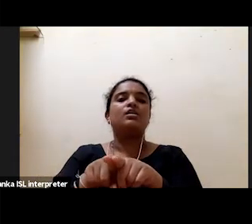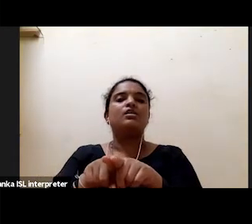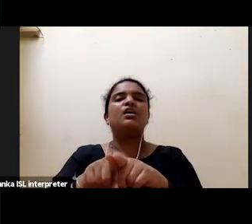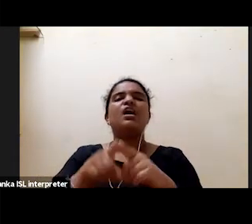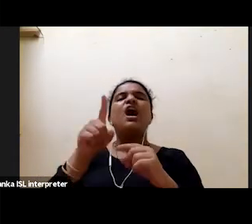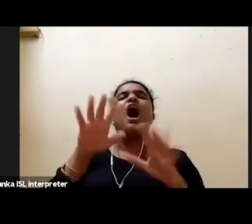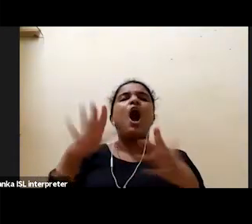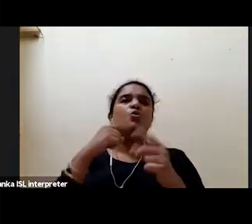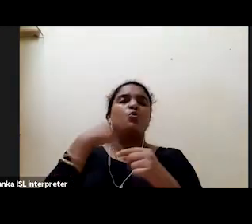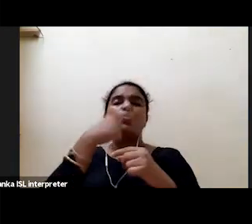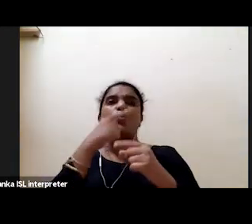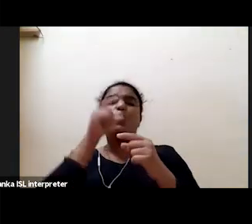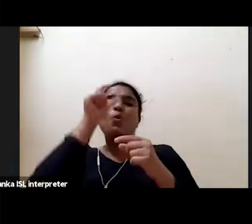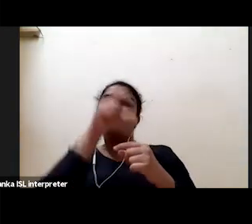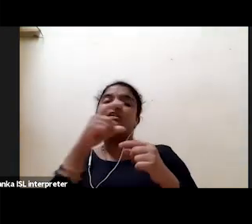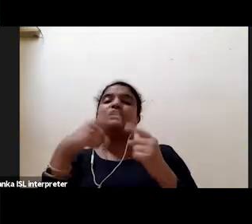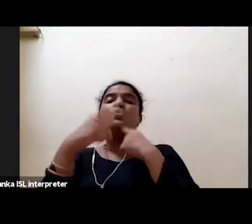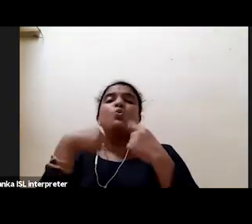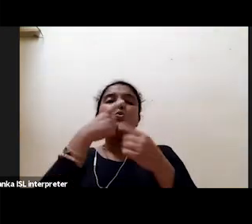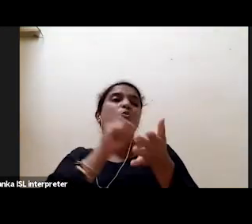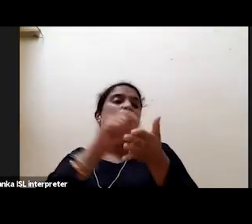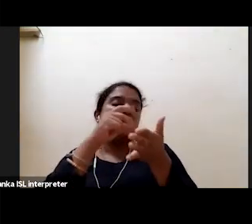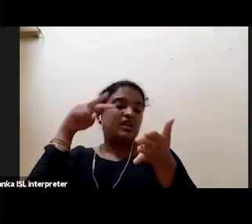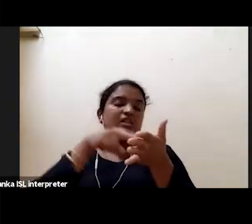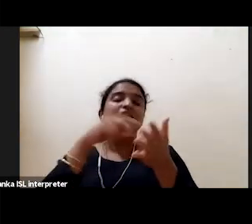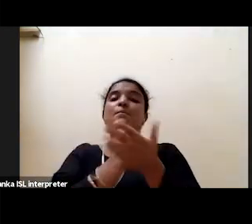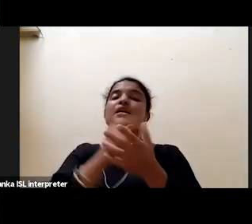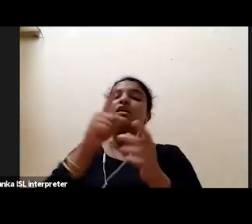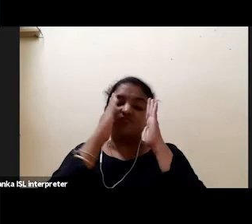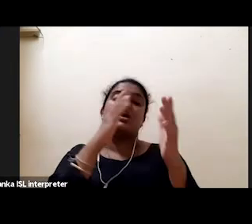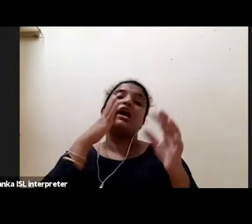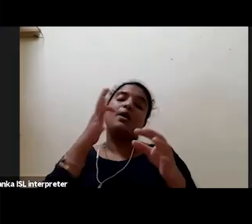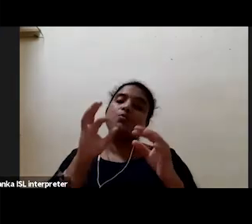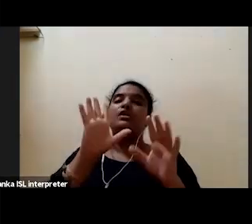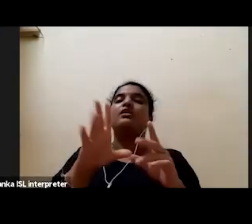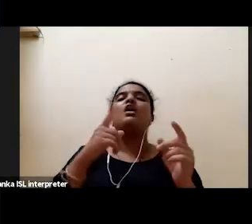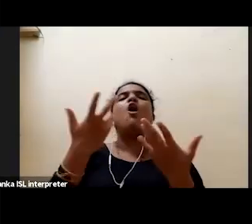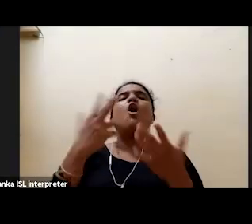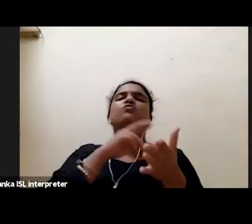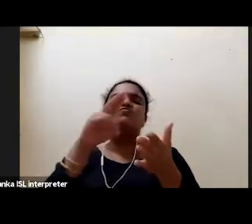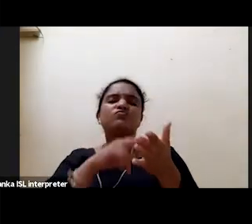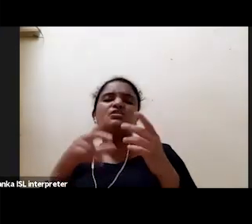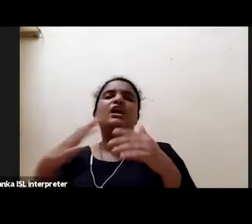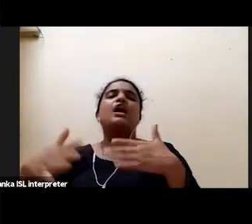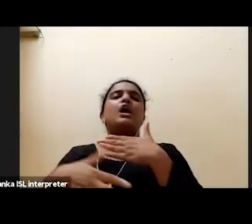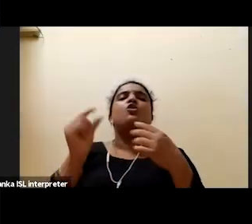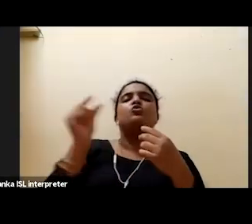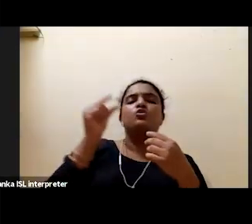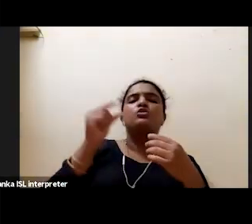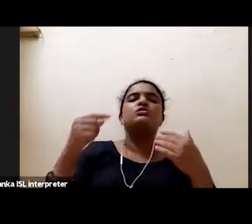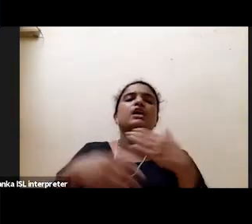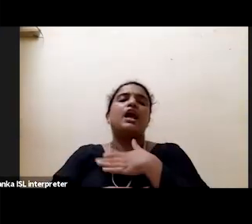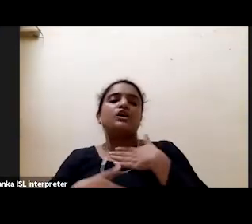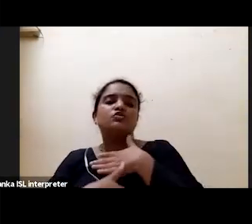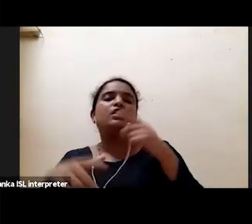your target reader very well. So you should be able to tell, are they going to find your post readable, useful, enjoyable? So even if they're going to